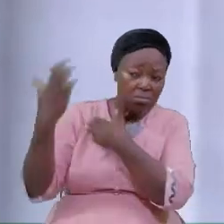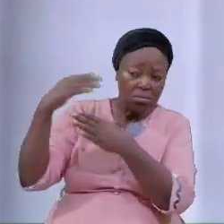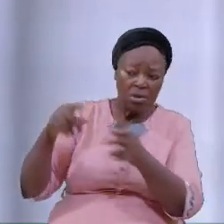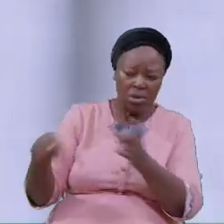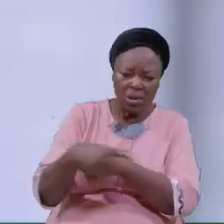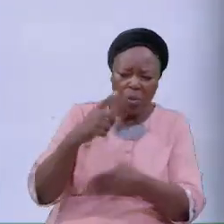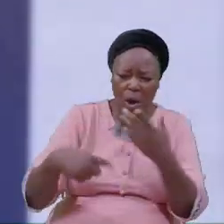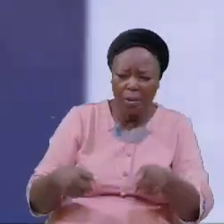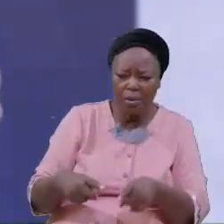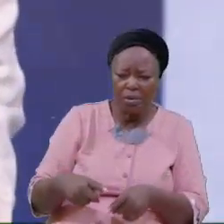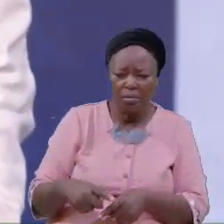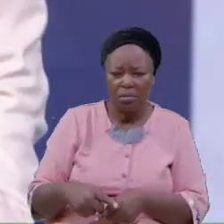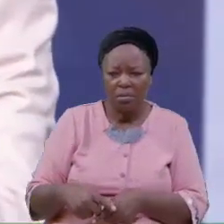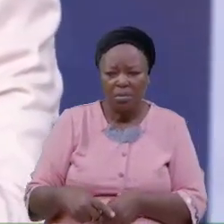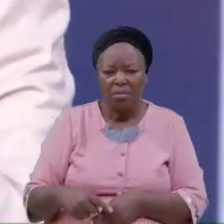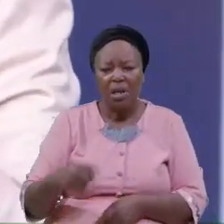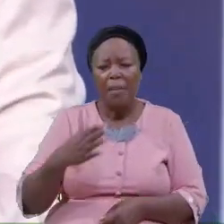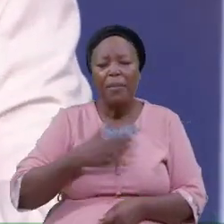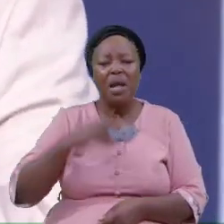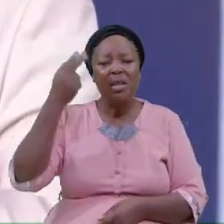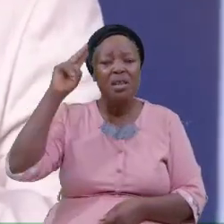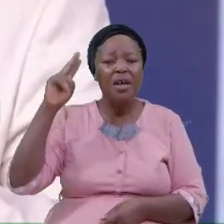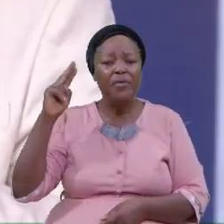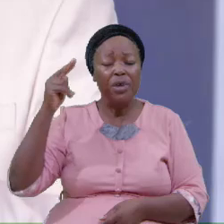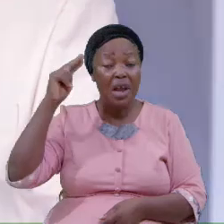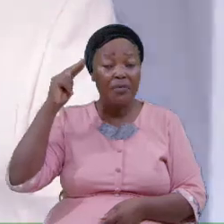My nephew, I brought along with me.